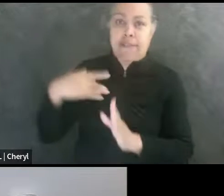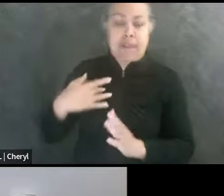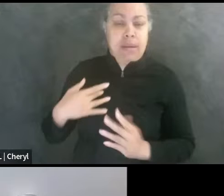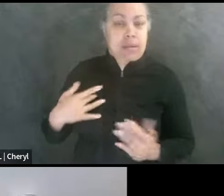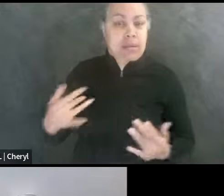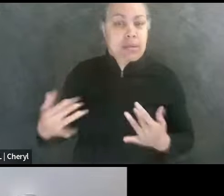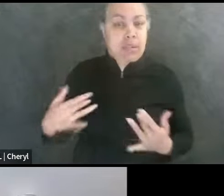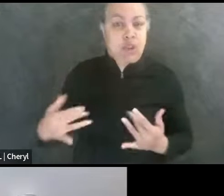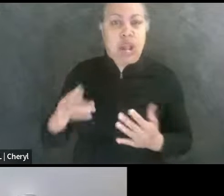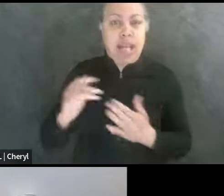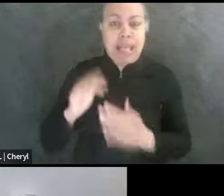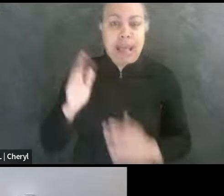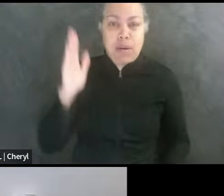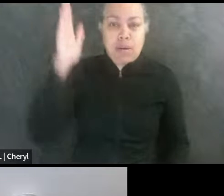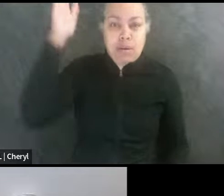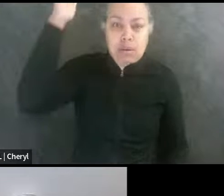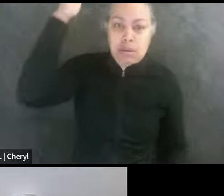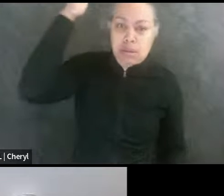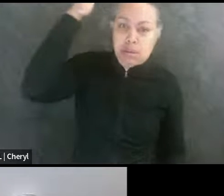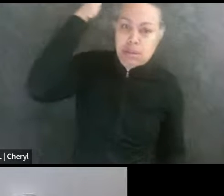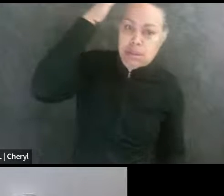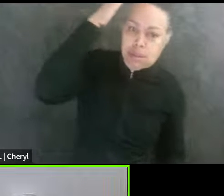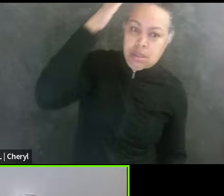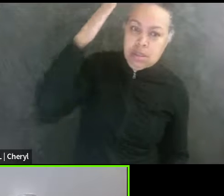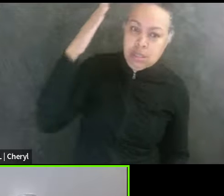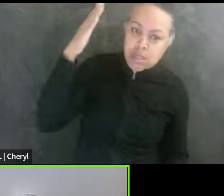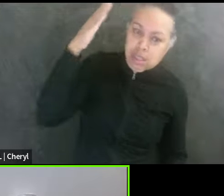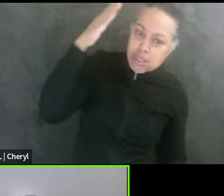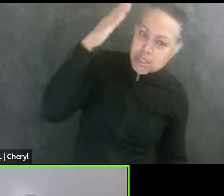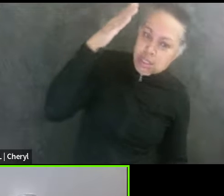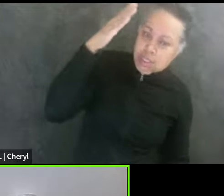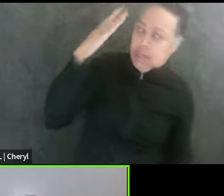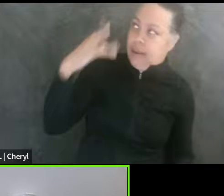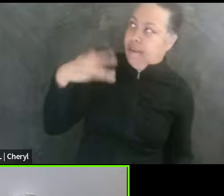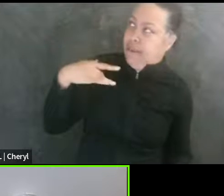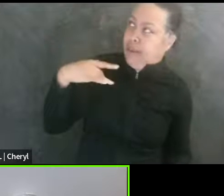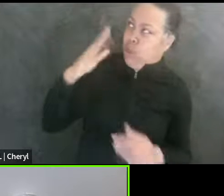That wall was above my head. It's not a comfortable feeling.